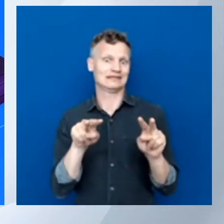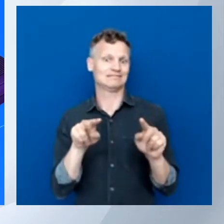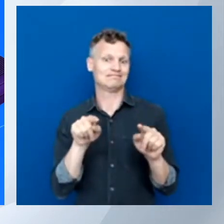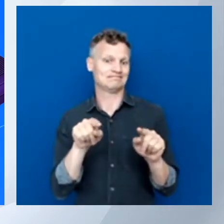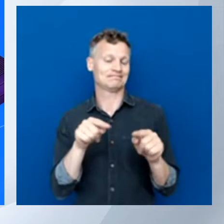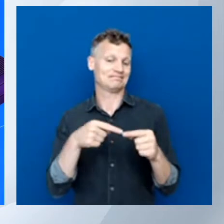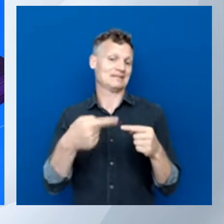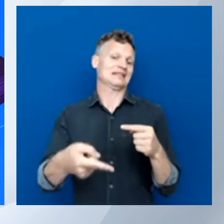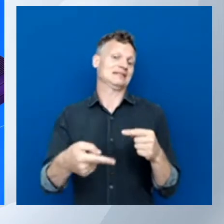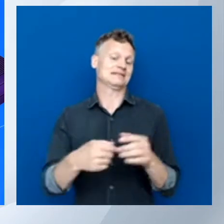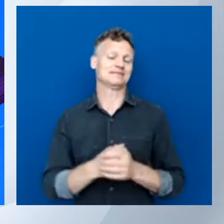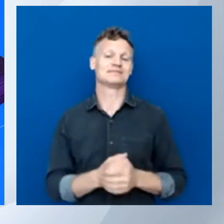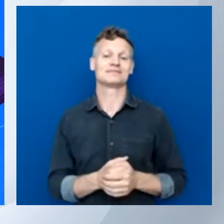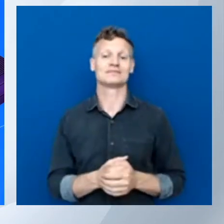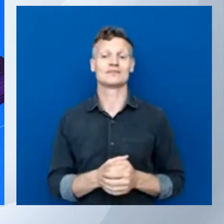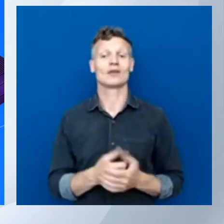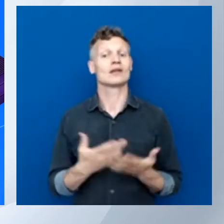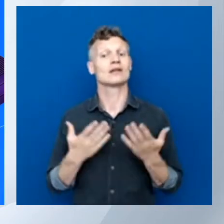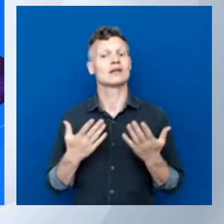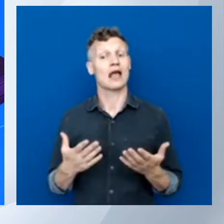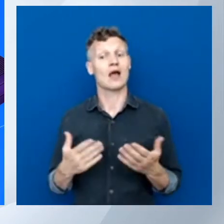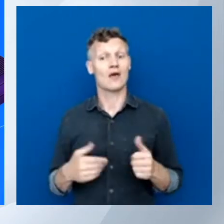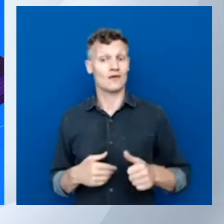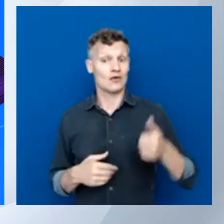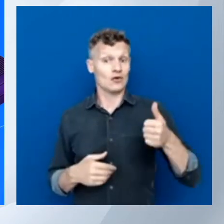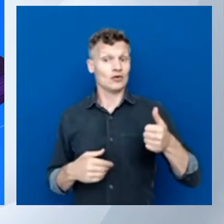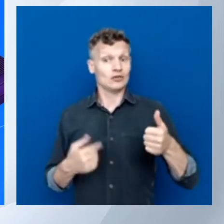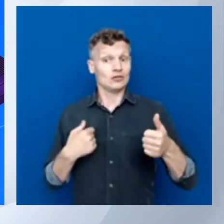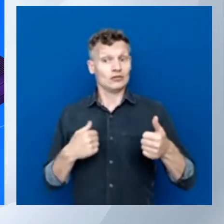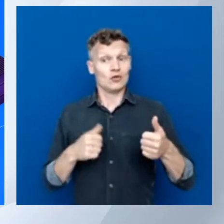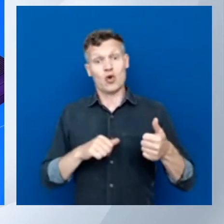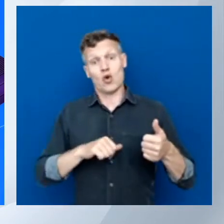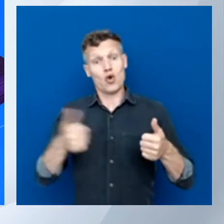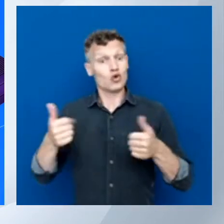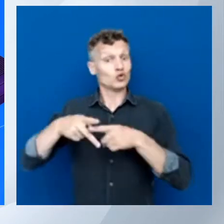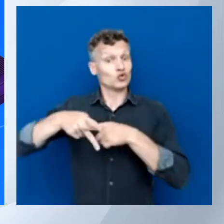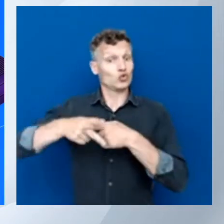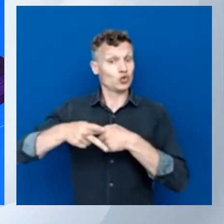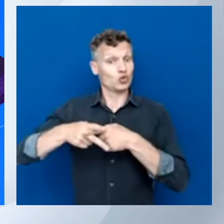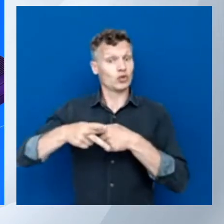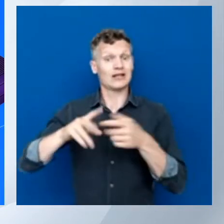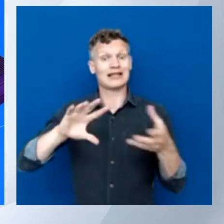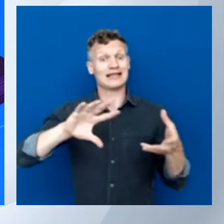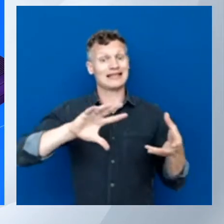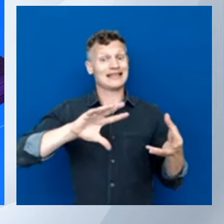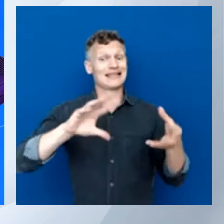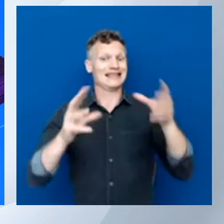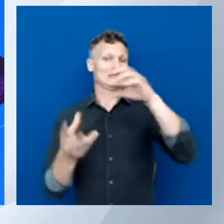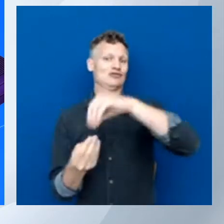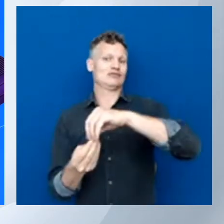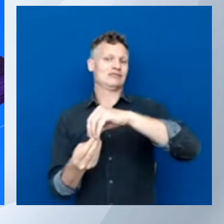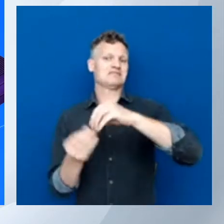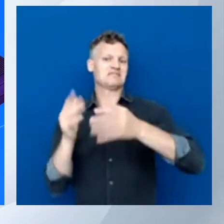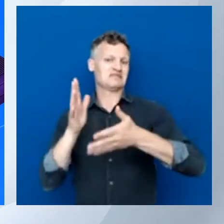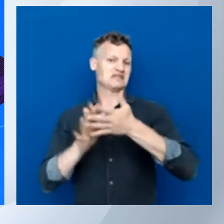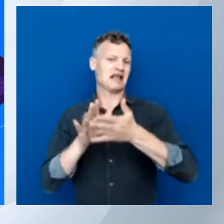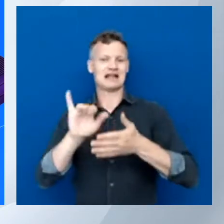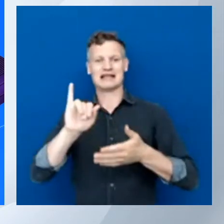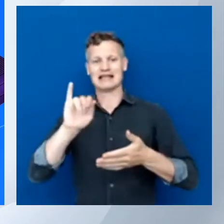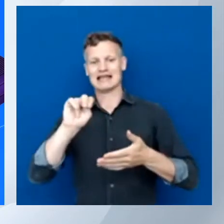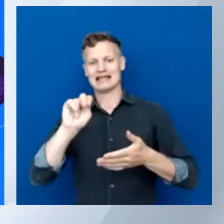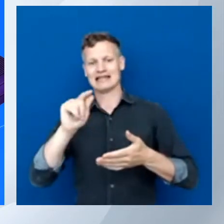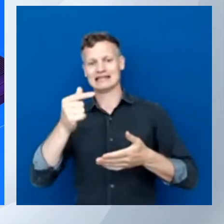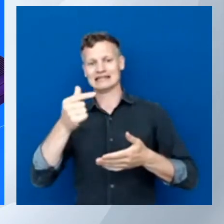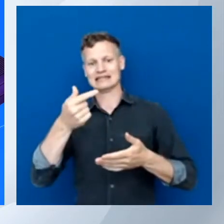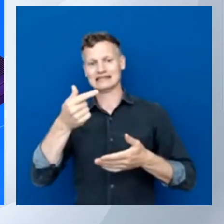you first to the other tool for understanding, interpretability. So interpretability assists